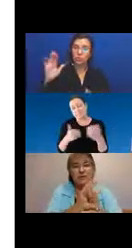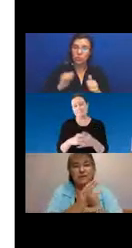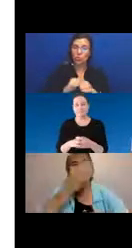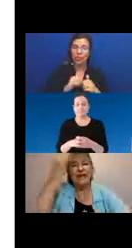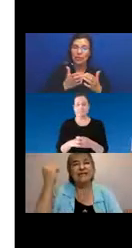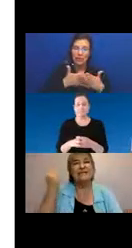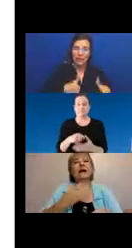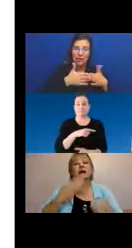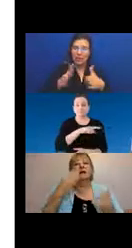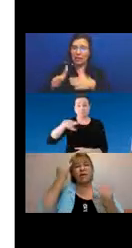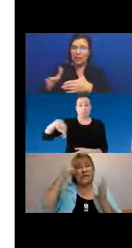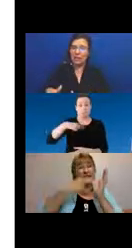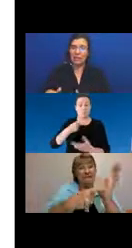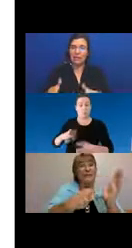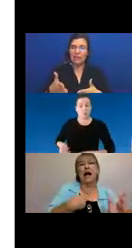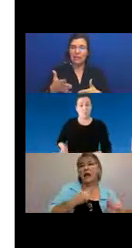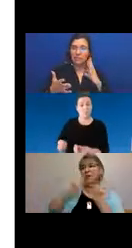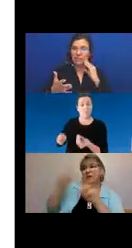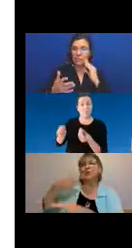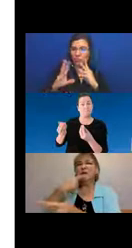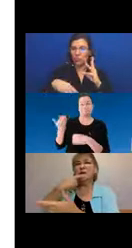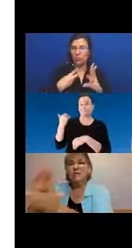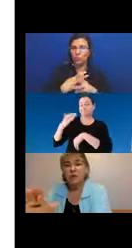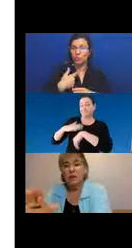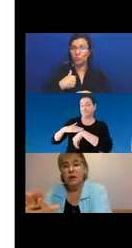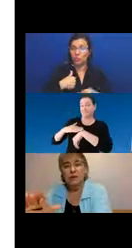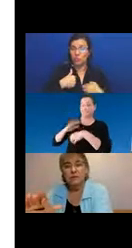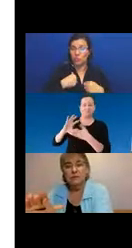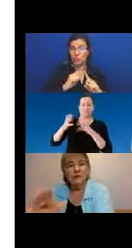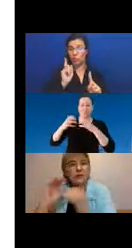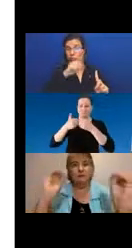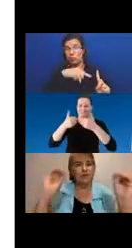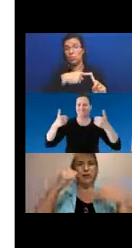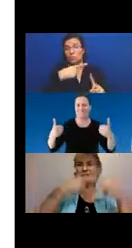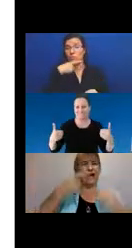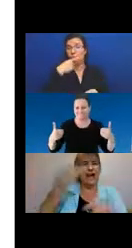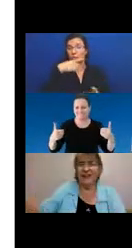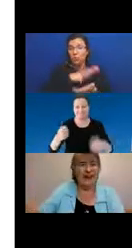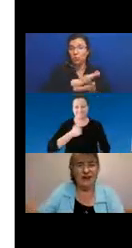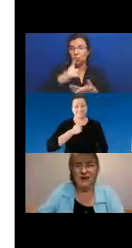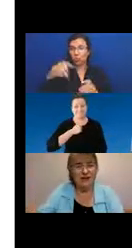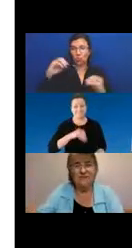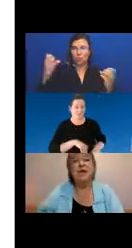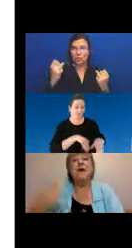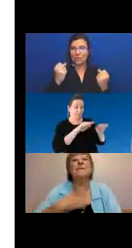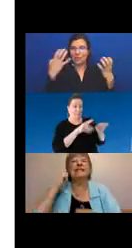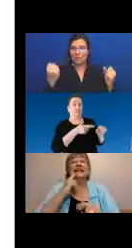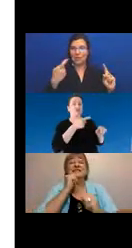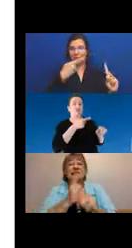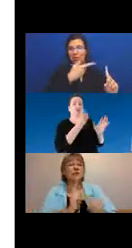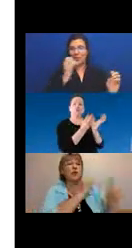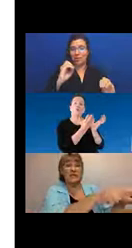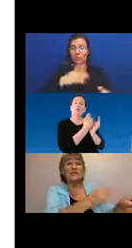world because, for example, I went to hearing school. Nobody signed there. My